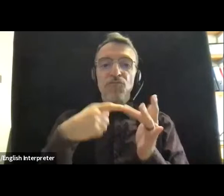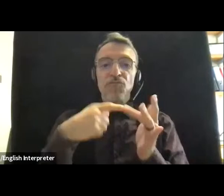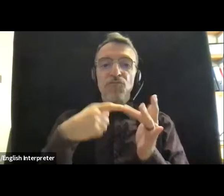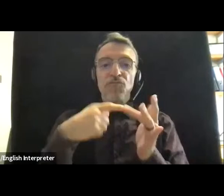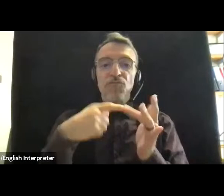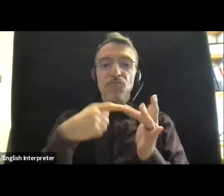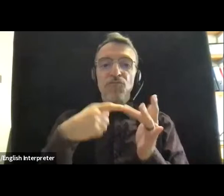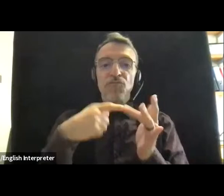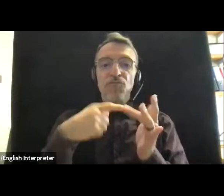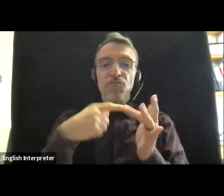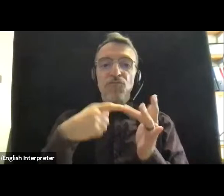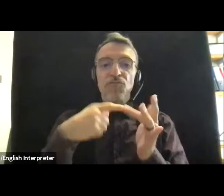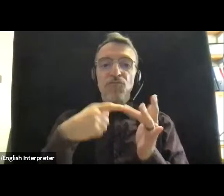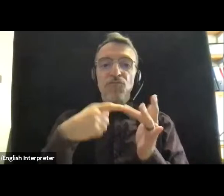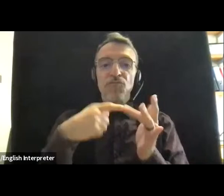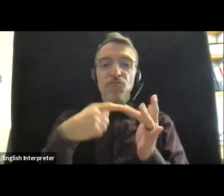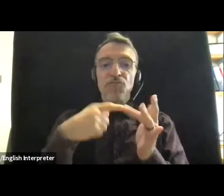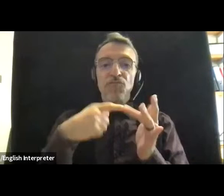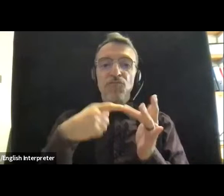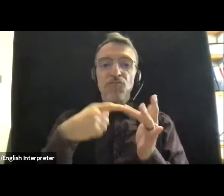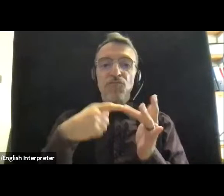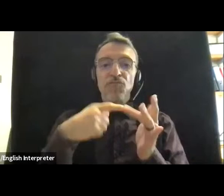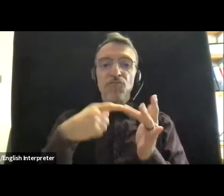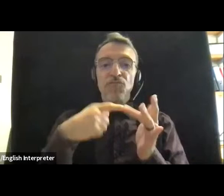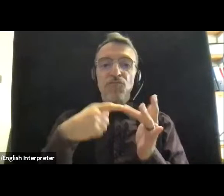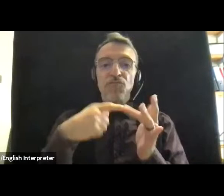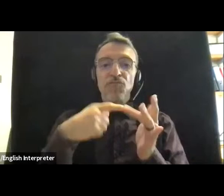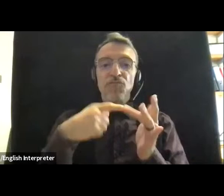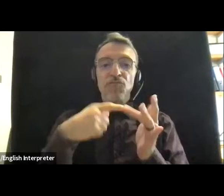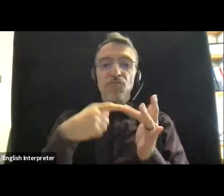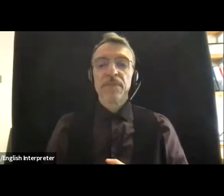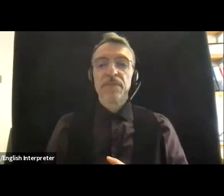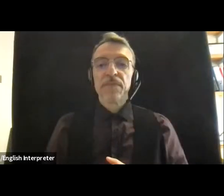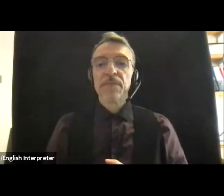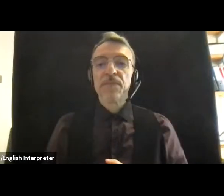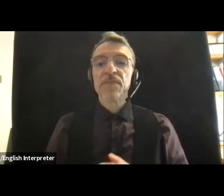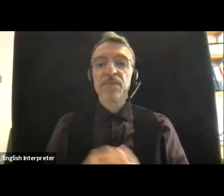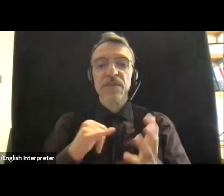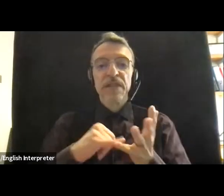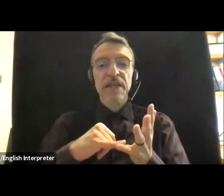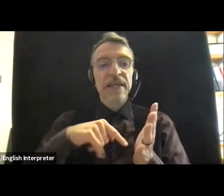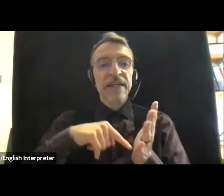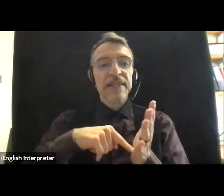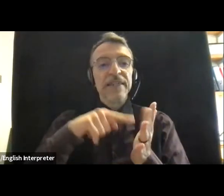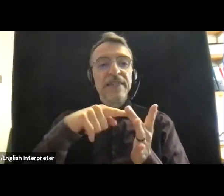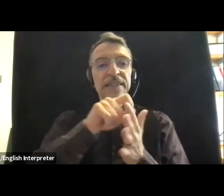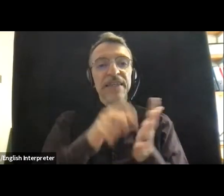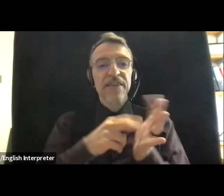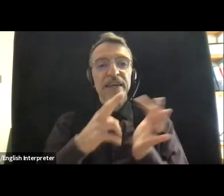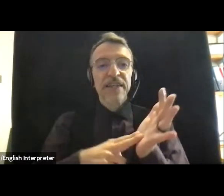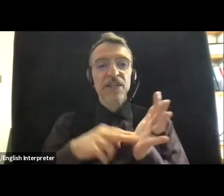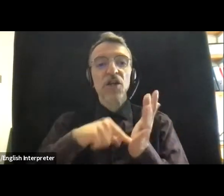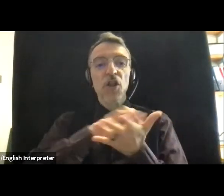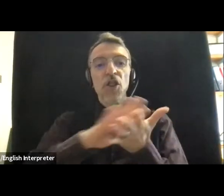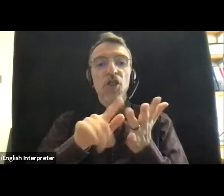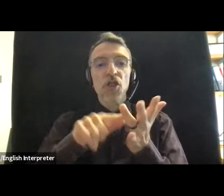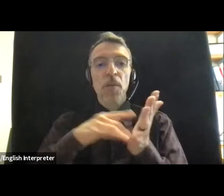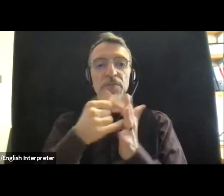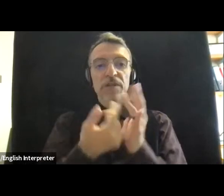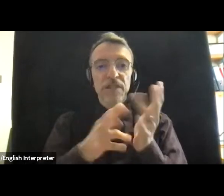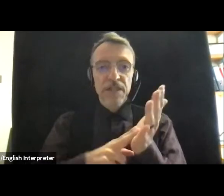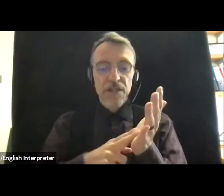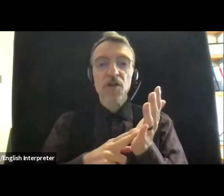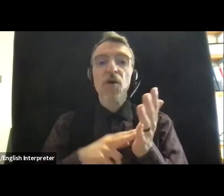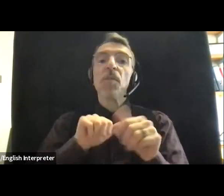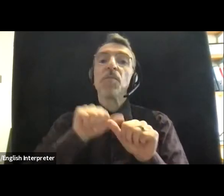India, who will co-host the first discussion with Stephen Thompson, postdoctoral research fellow,